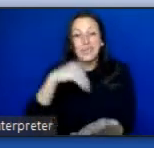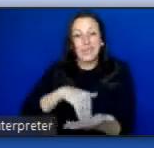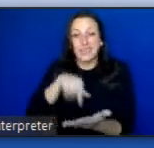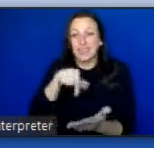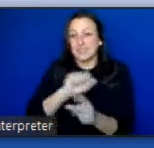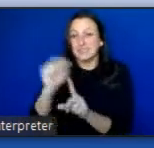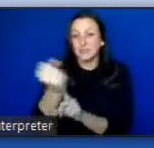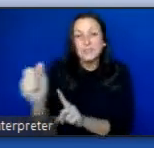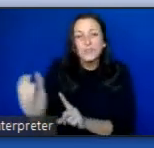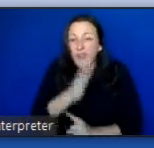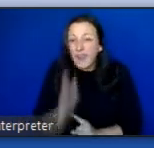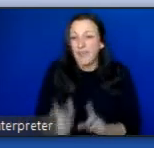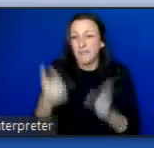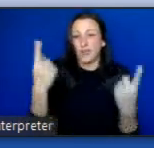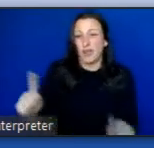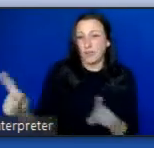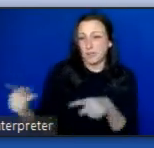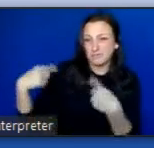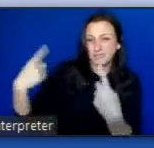an unprecedented scale up.